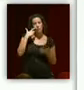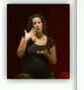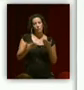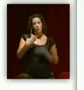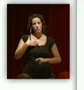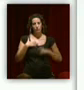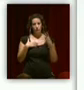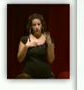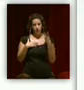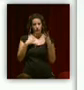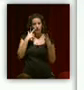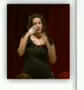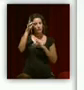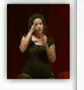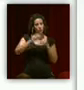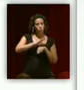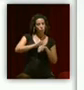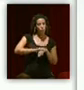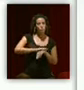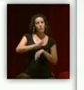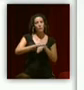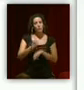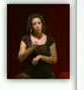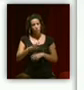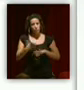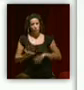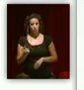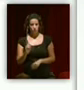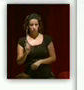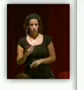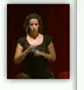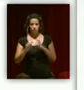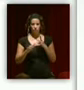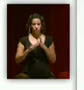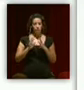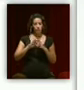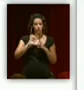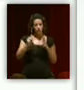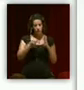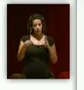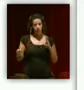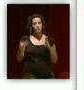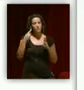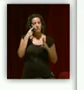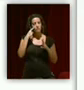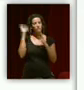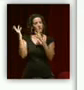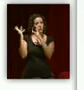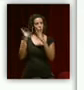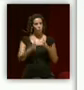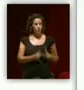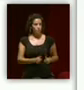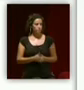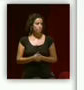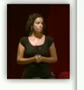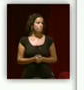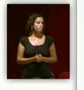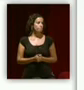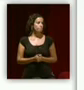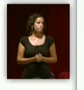criteria, and I was measuring them against 3 different sets of criteria in order to obtain